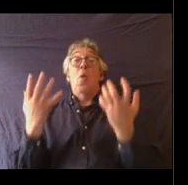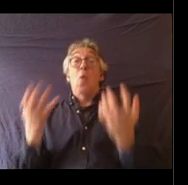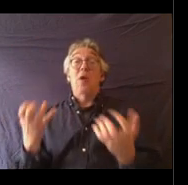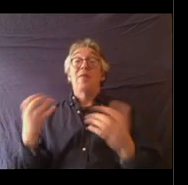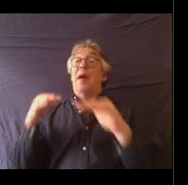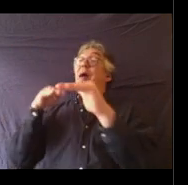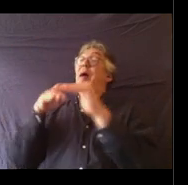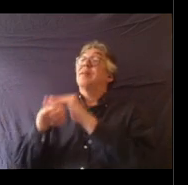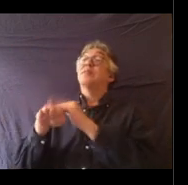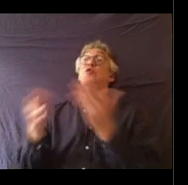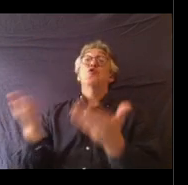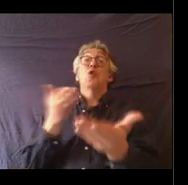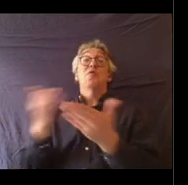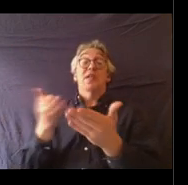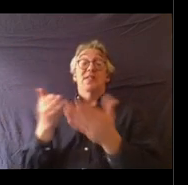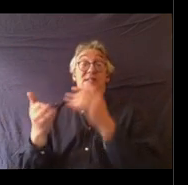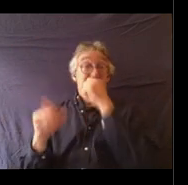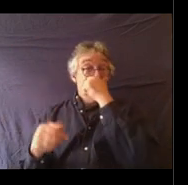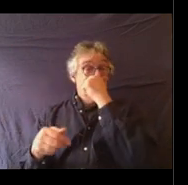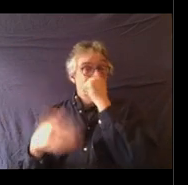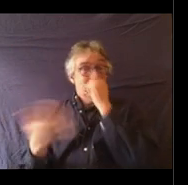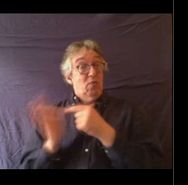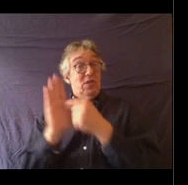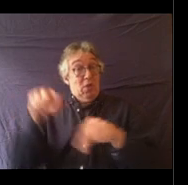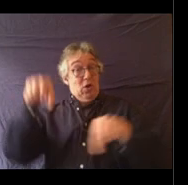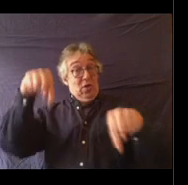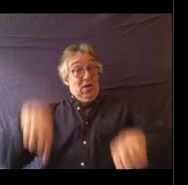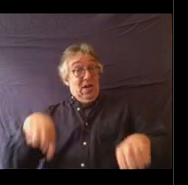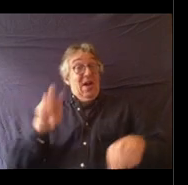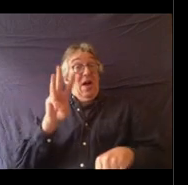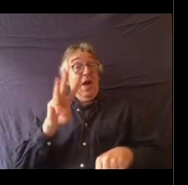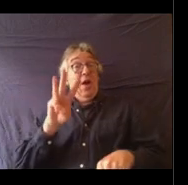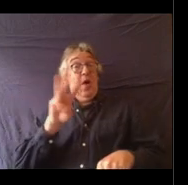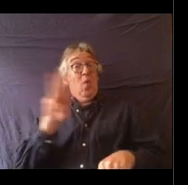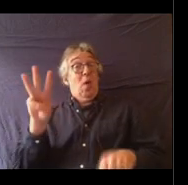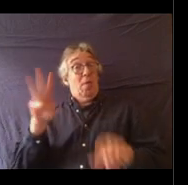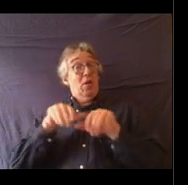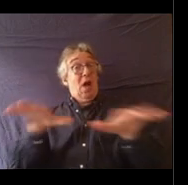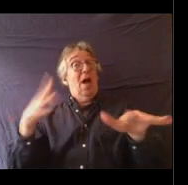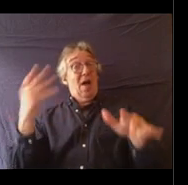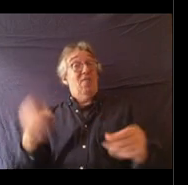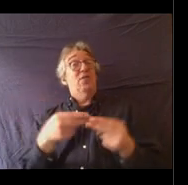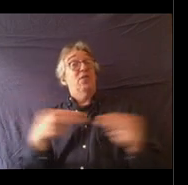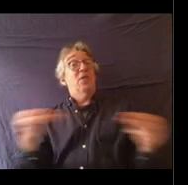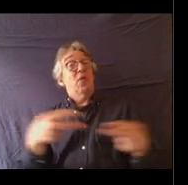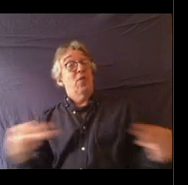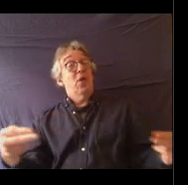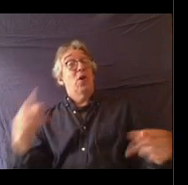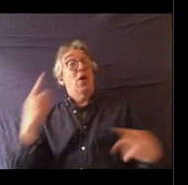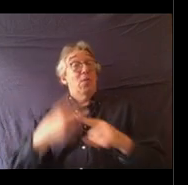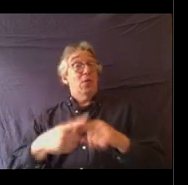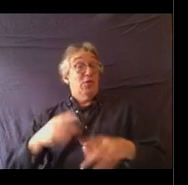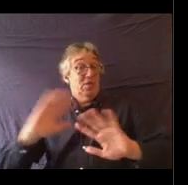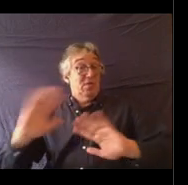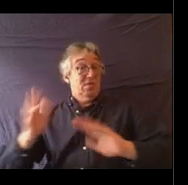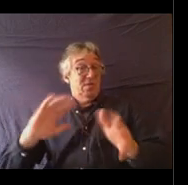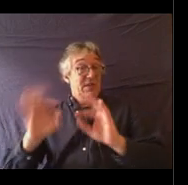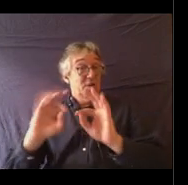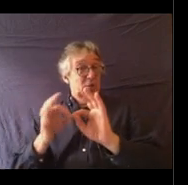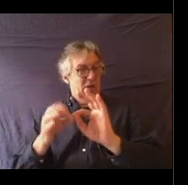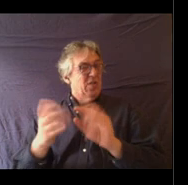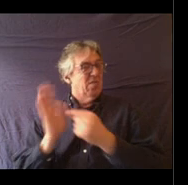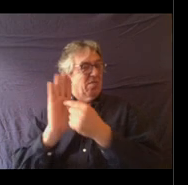them. This webinar, for instance, have different access services, such as subtitles and sign language interpretation. So